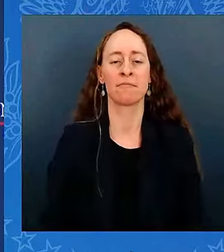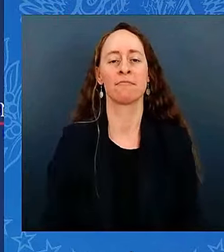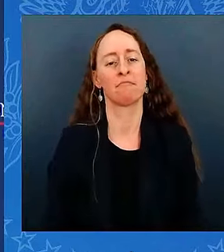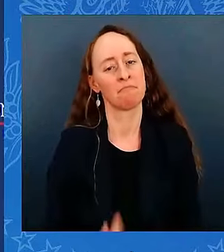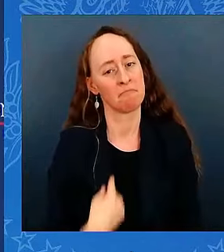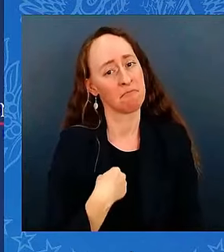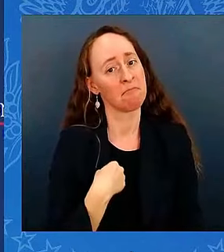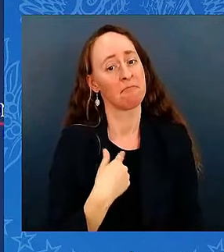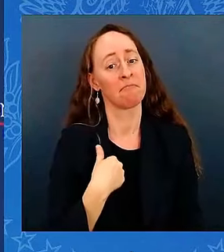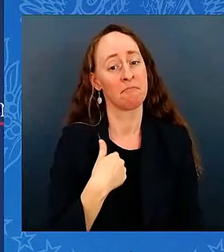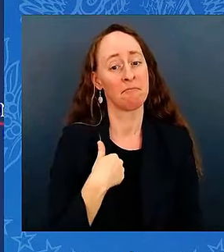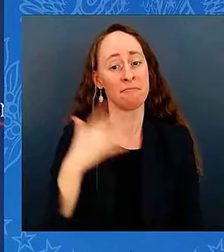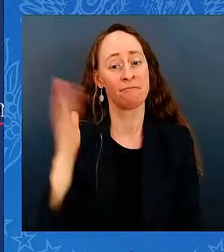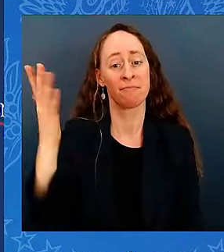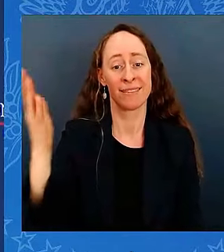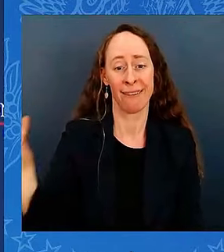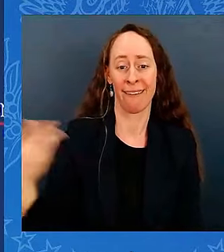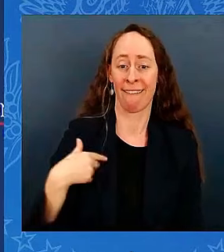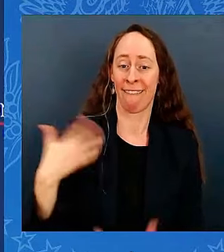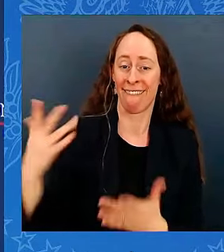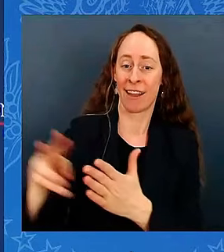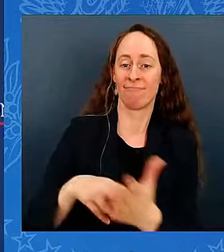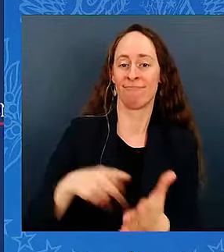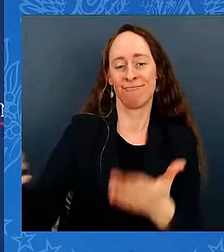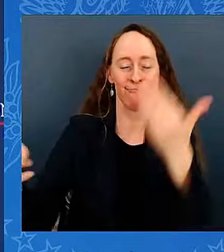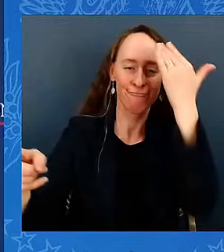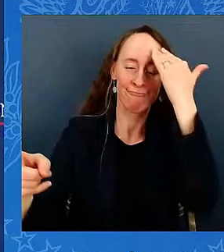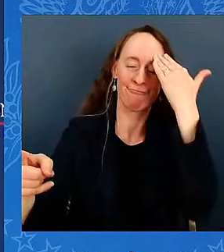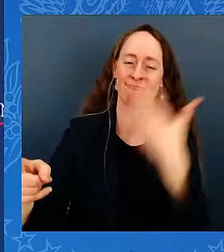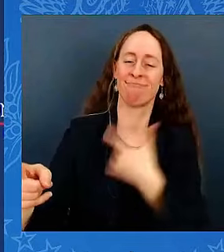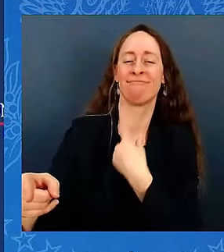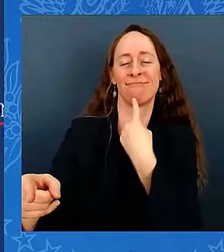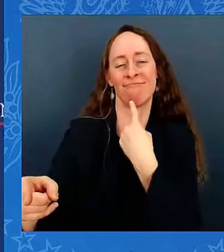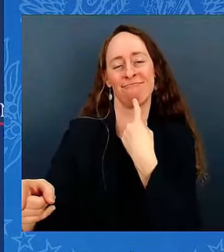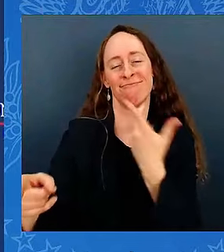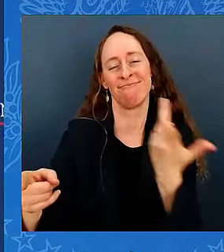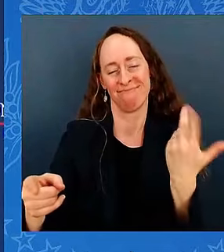And I said, Yeah, I can define America in one word. And I mean this from the bottom of my heart.